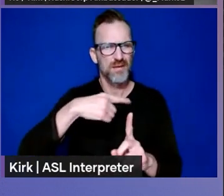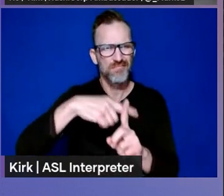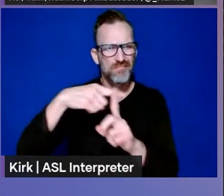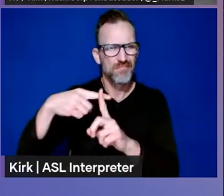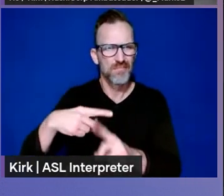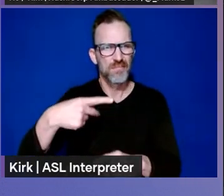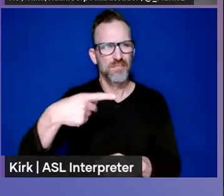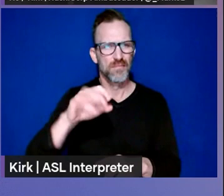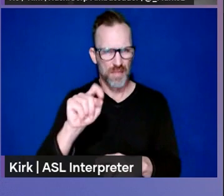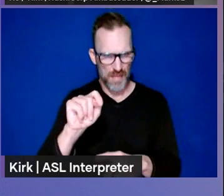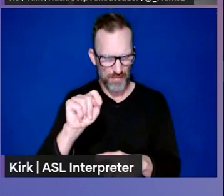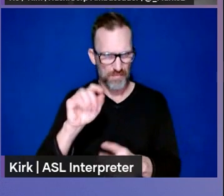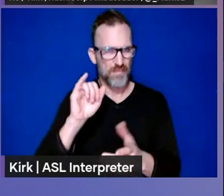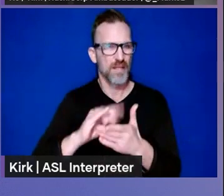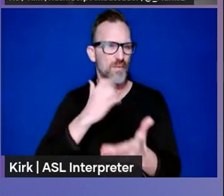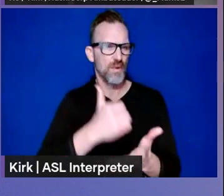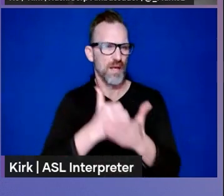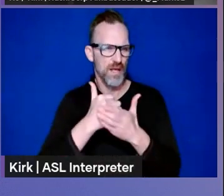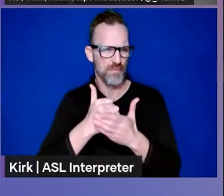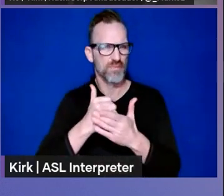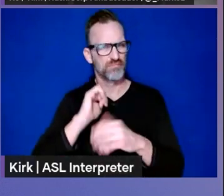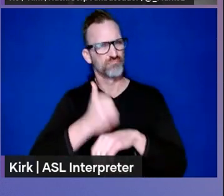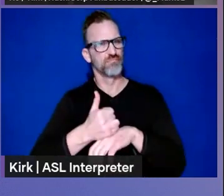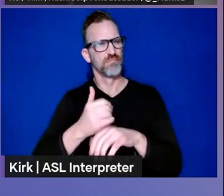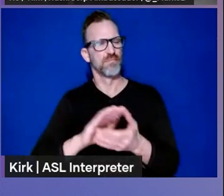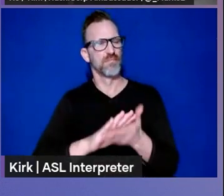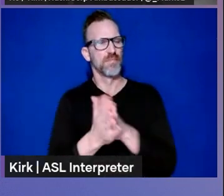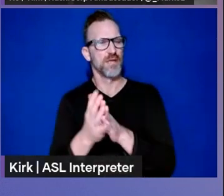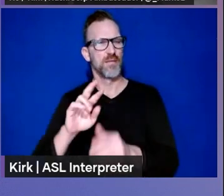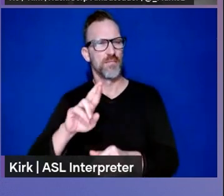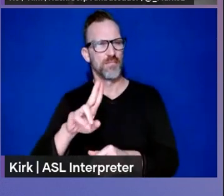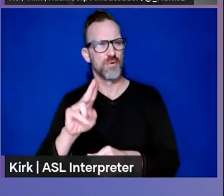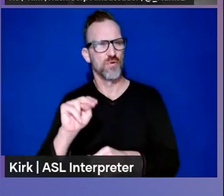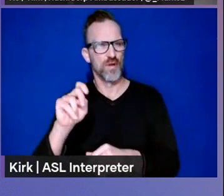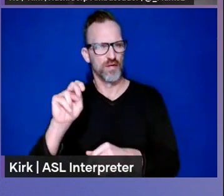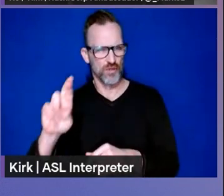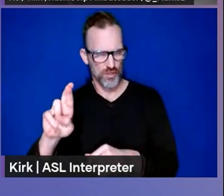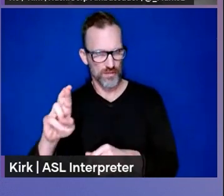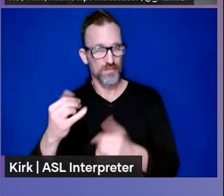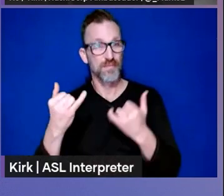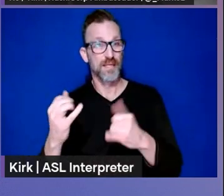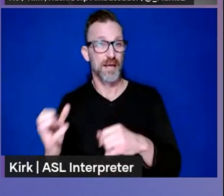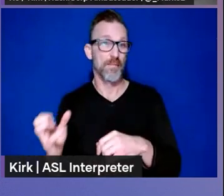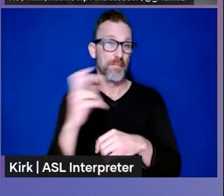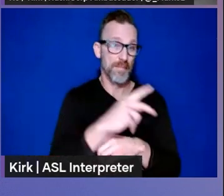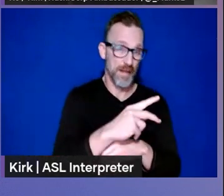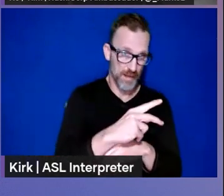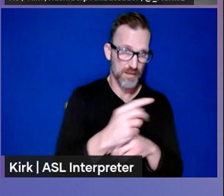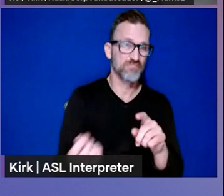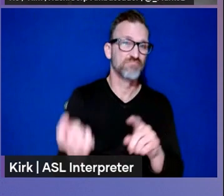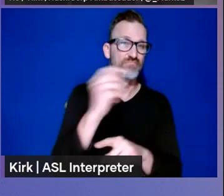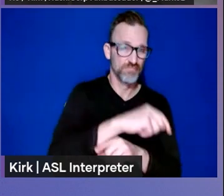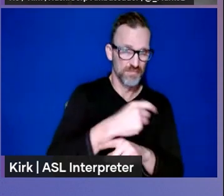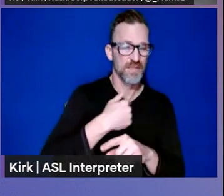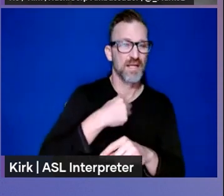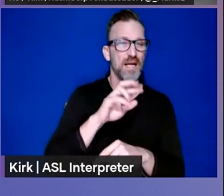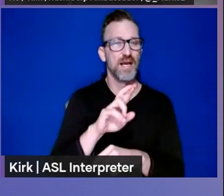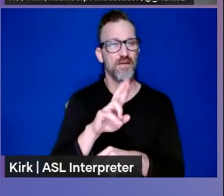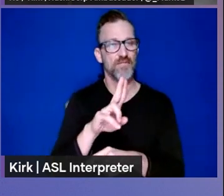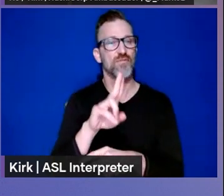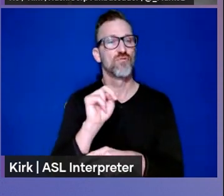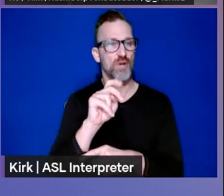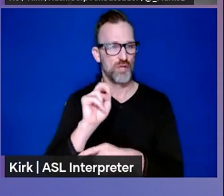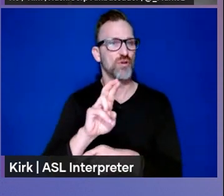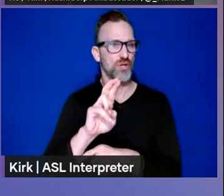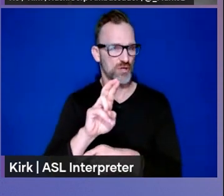as a runner. So if we switch back to the platform, you're going to notice that I have a runner available now. So there is a runner ready to receive